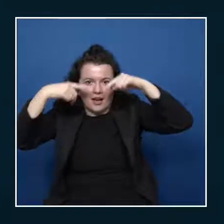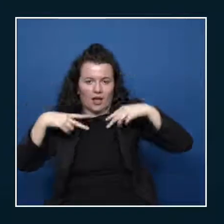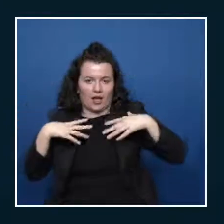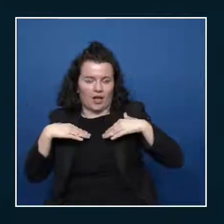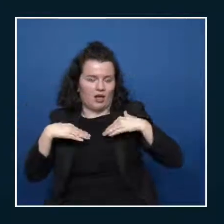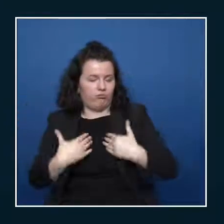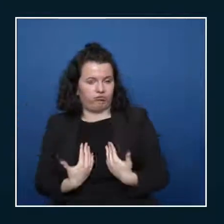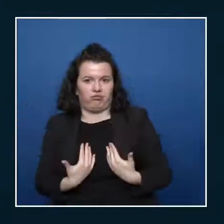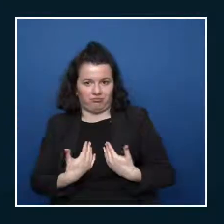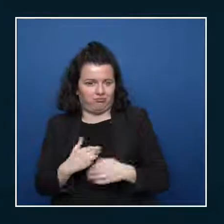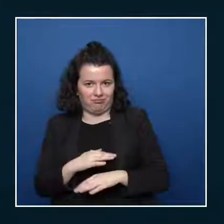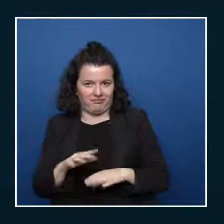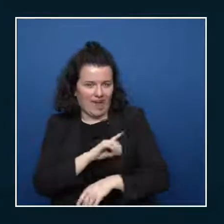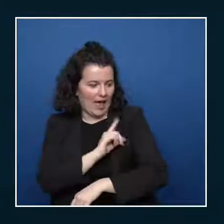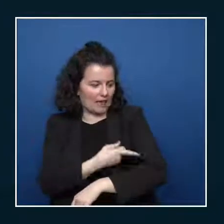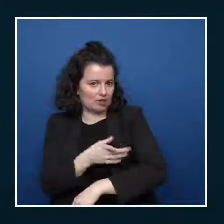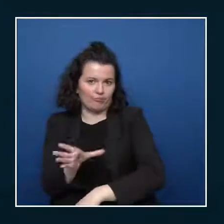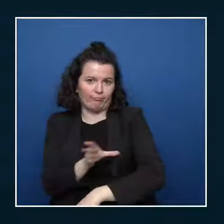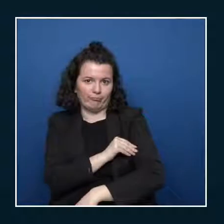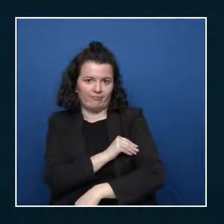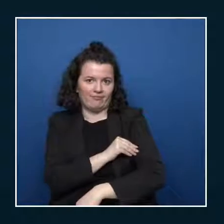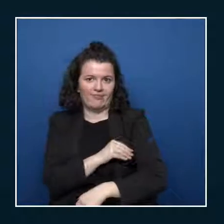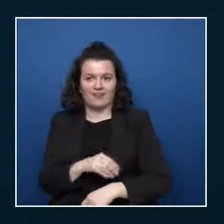other ones though.